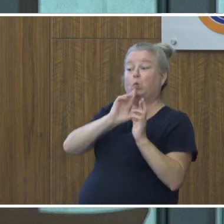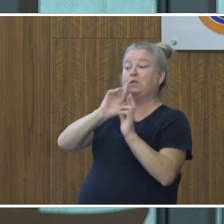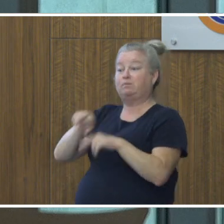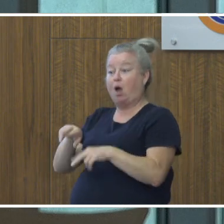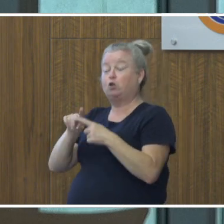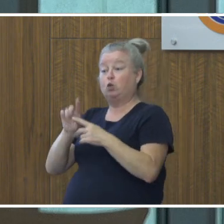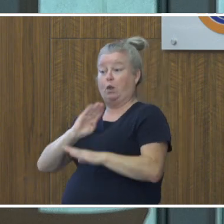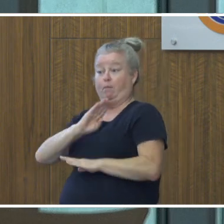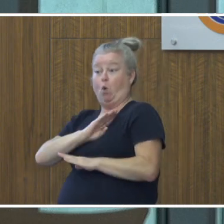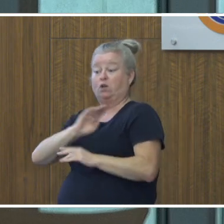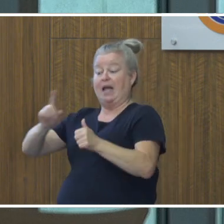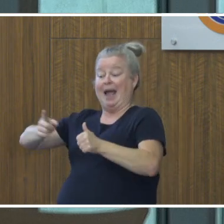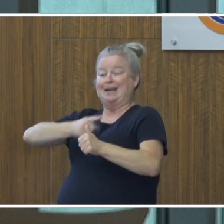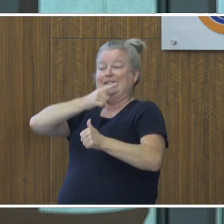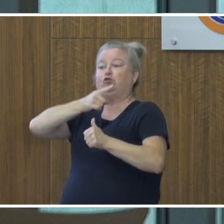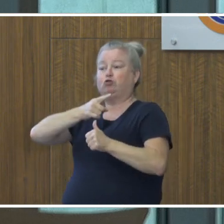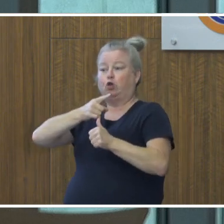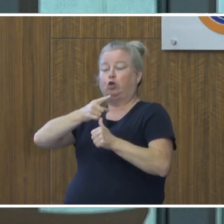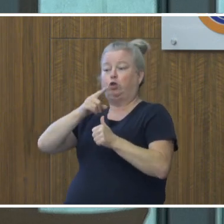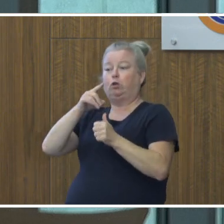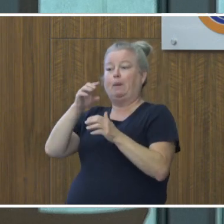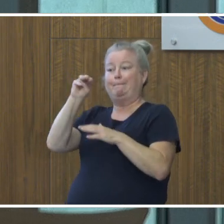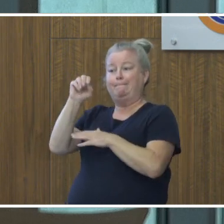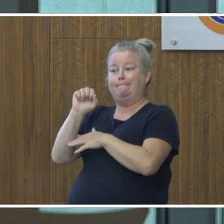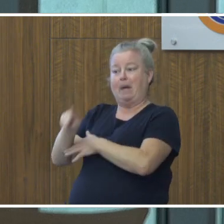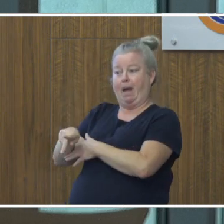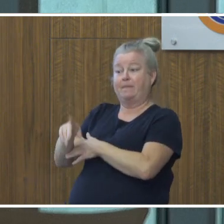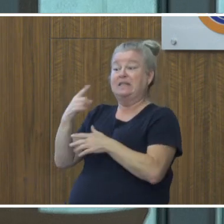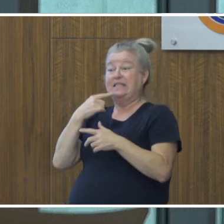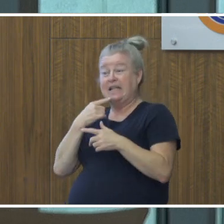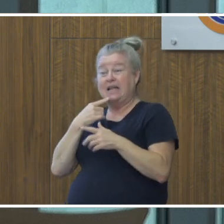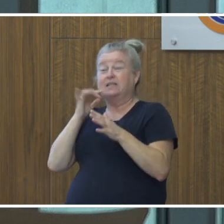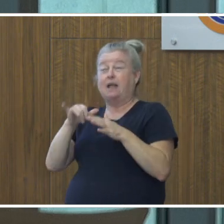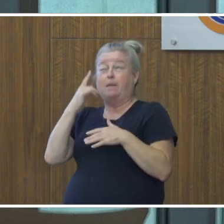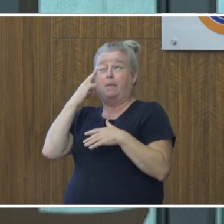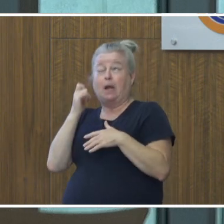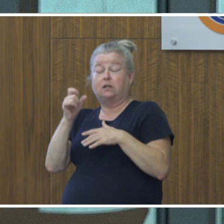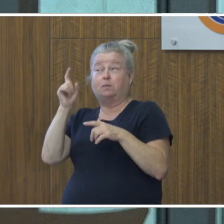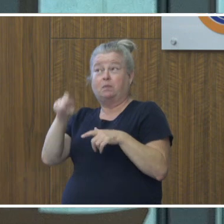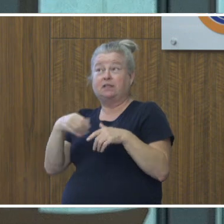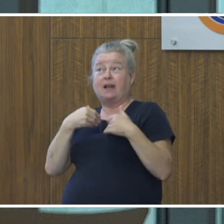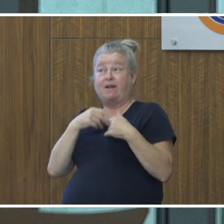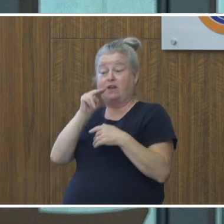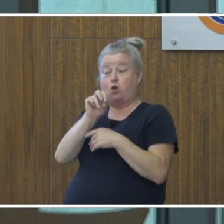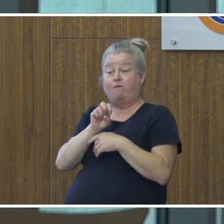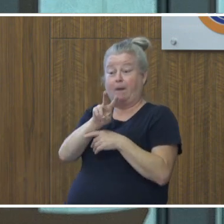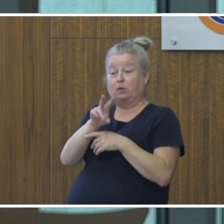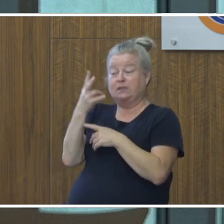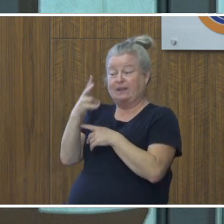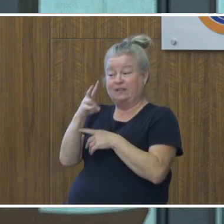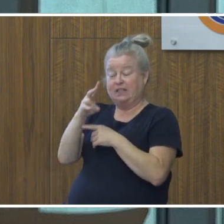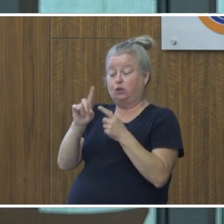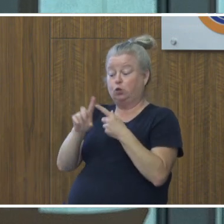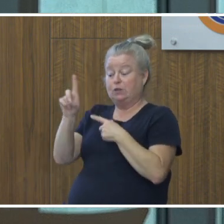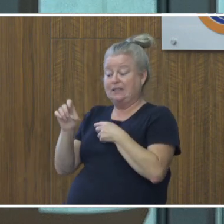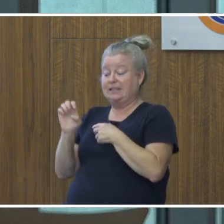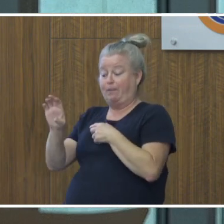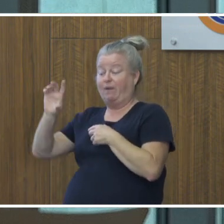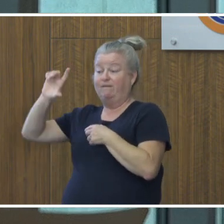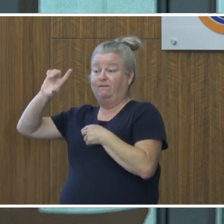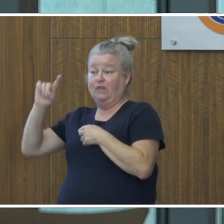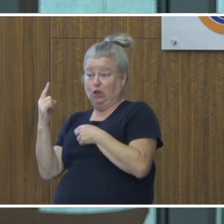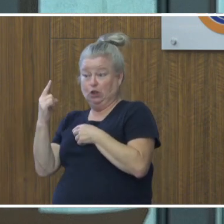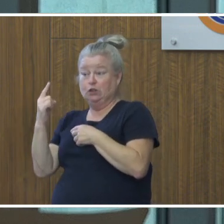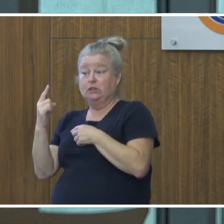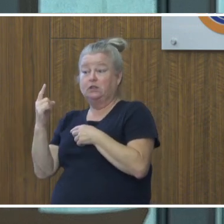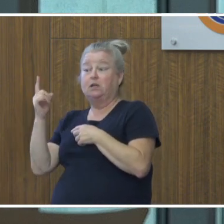board's initial draft map. And it says that because there needs to be from November 17th to December 1st, staff